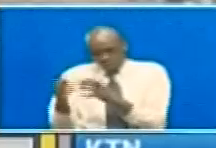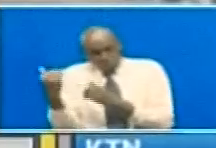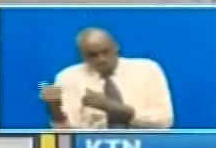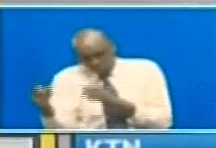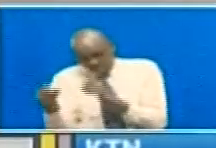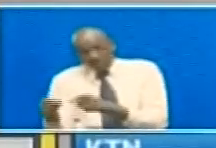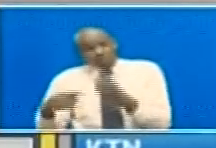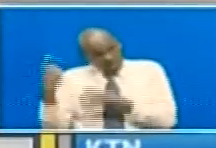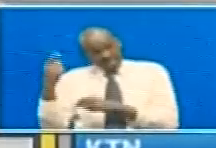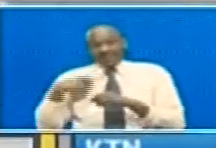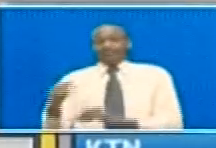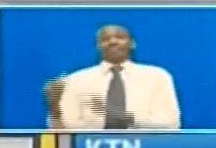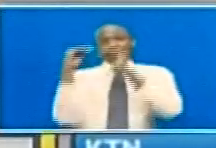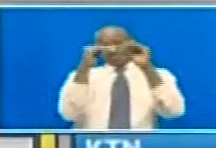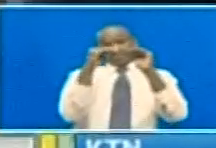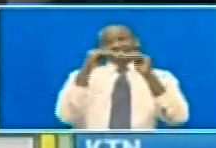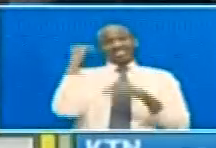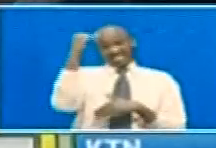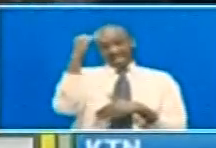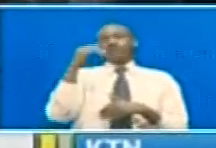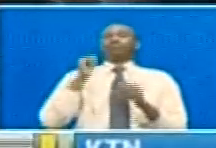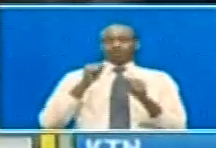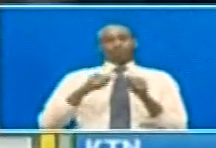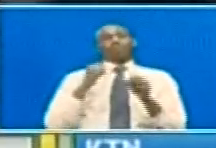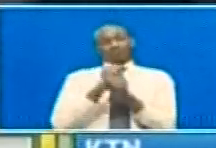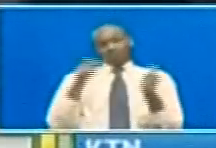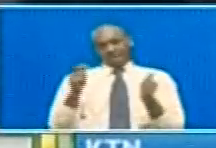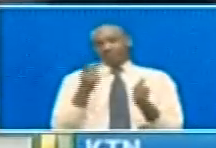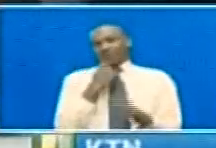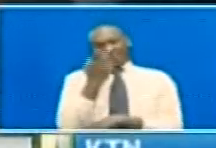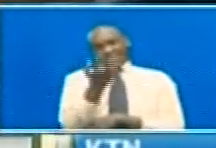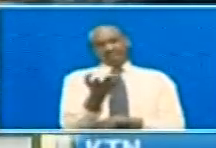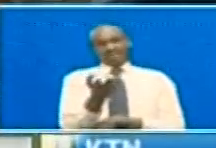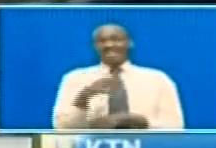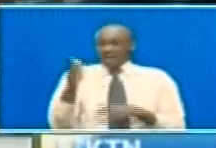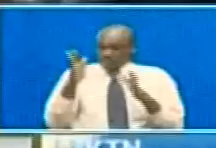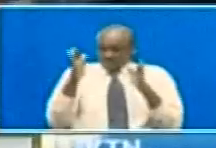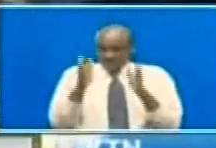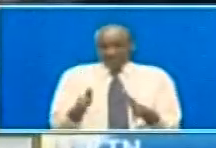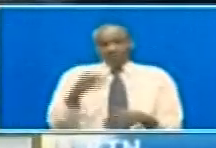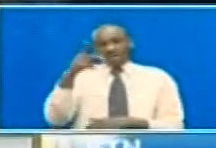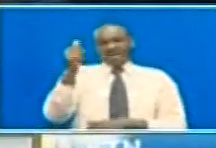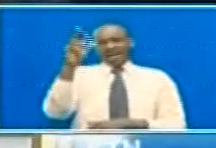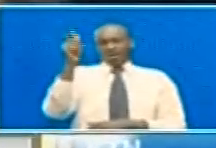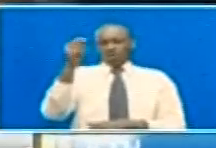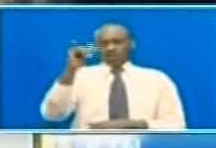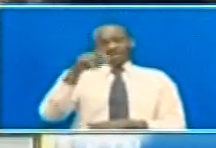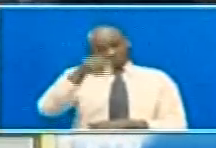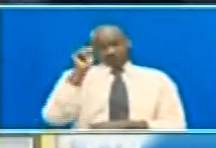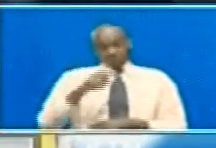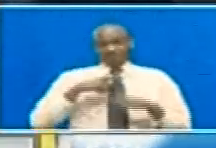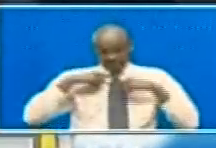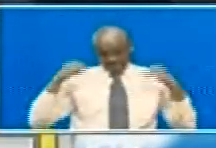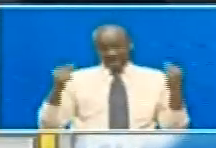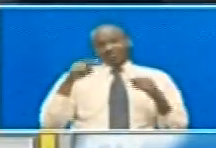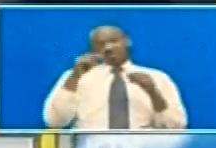haitakuwa ngumu sana ukienda senior. National cross country champion Bidan Karoki is another Japan-based athlete who will carry